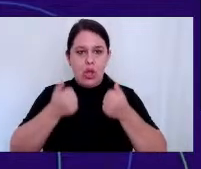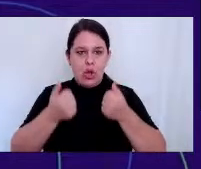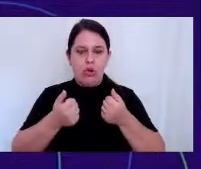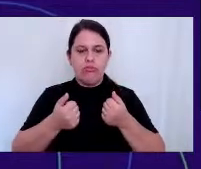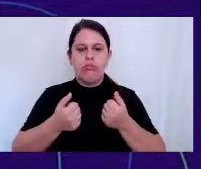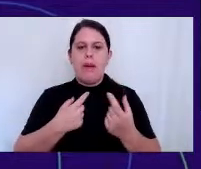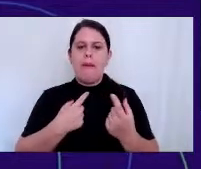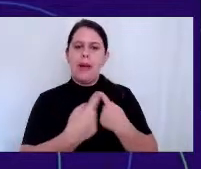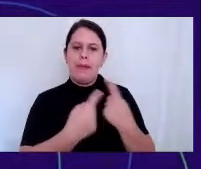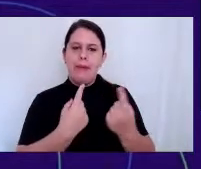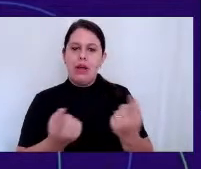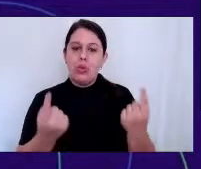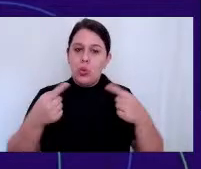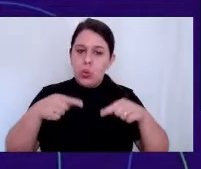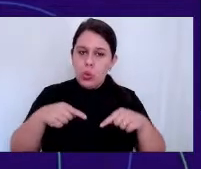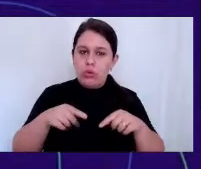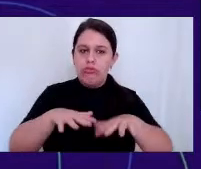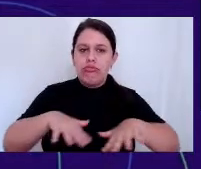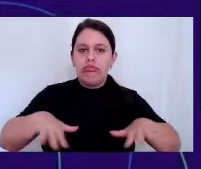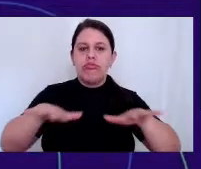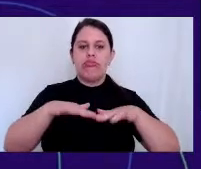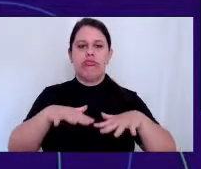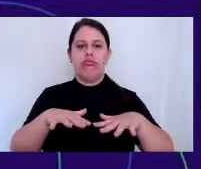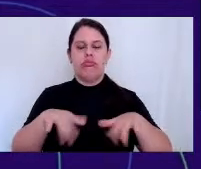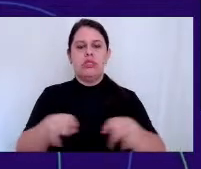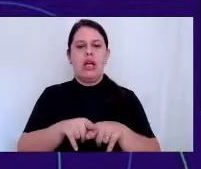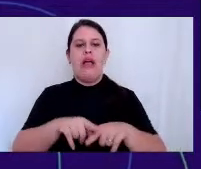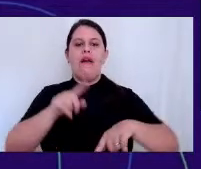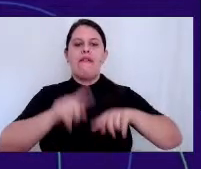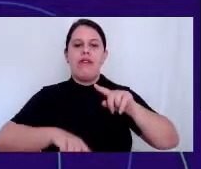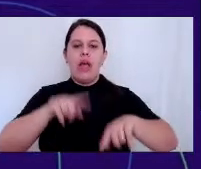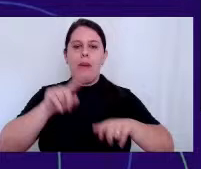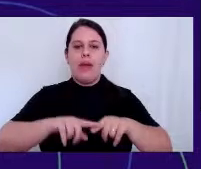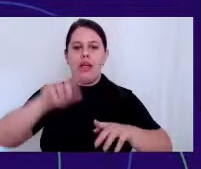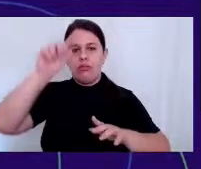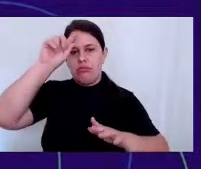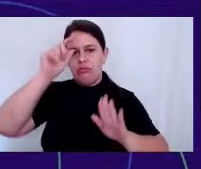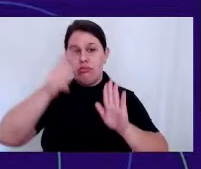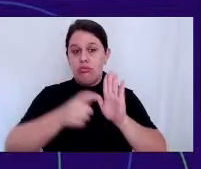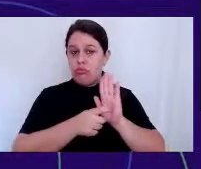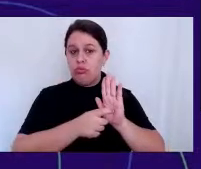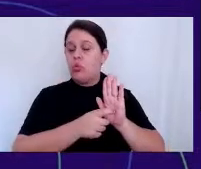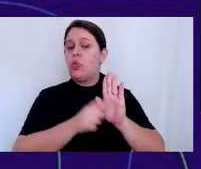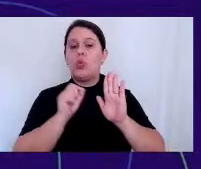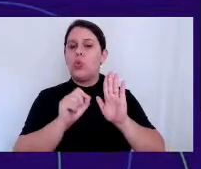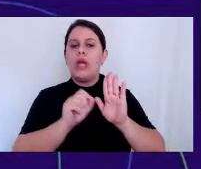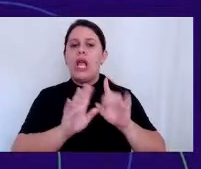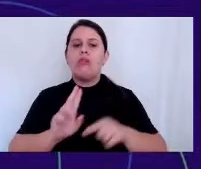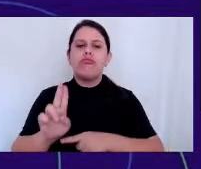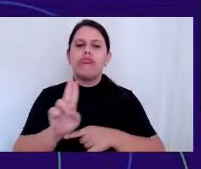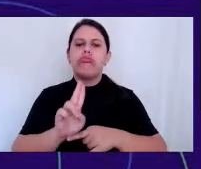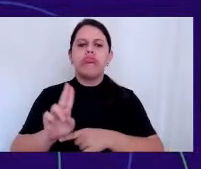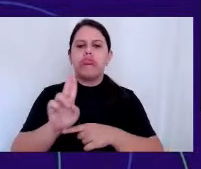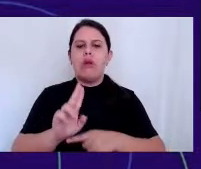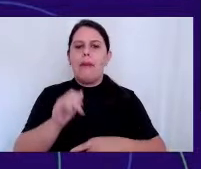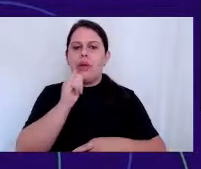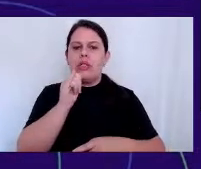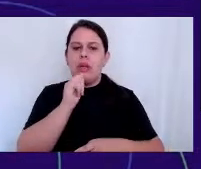AI tools are sort of bringing to the table today for teachers and for students. And as you said, leveraging